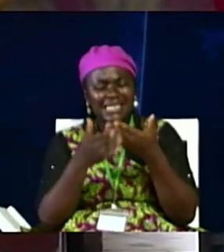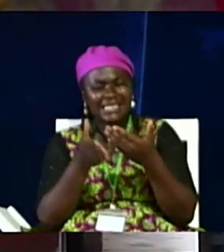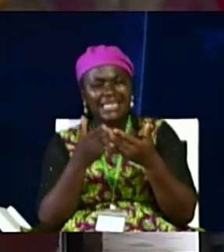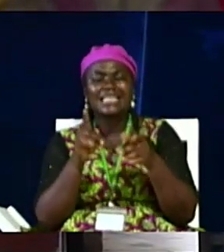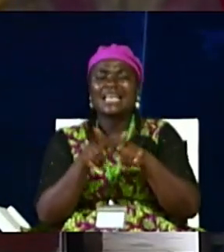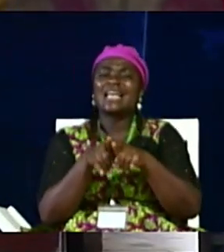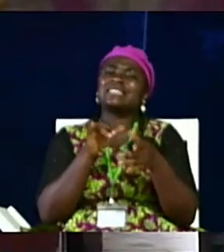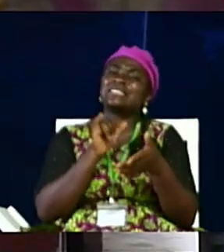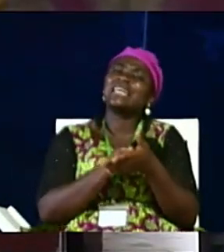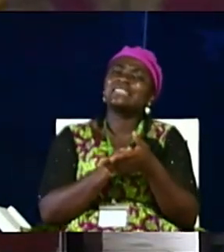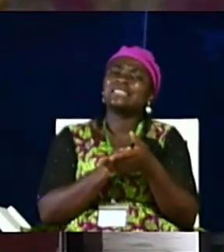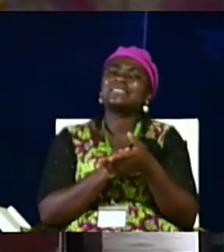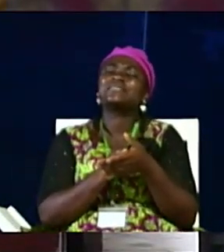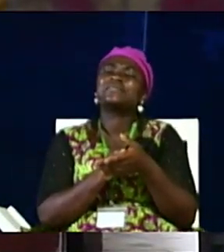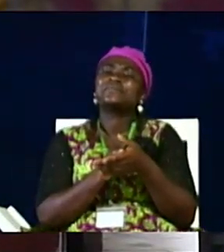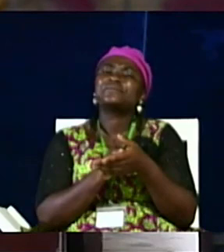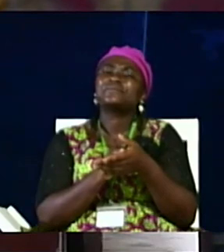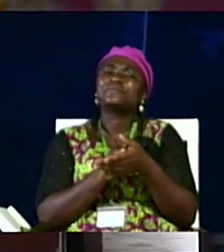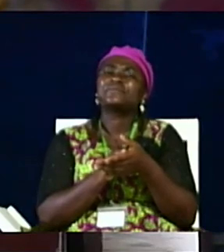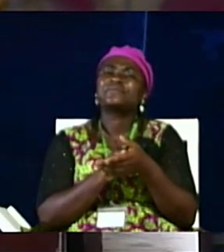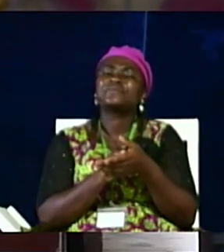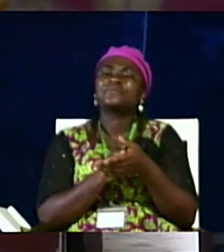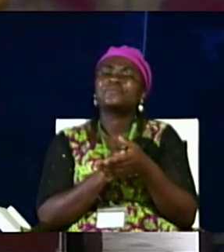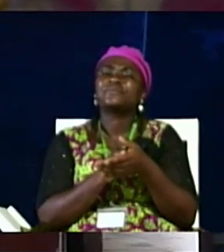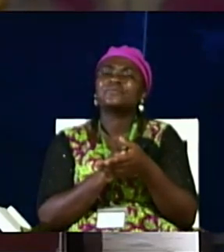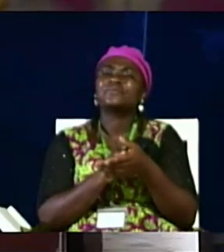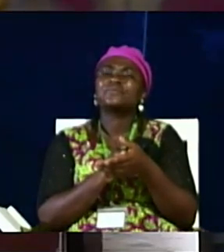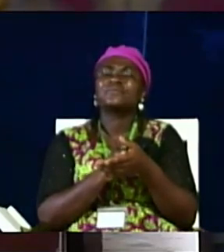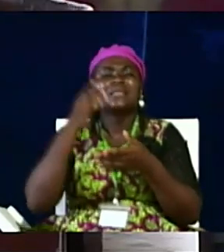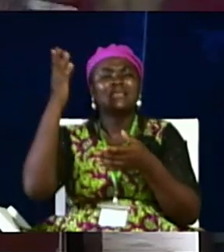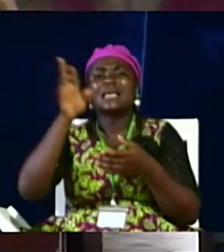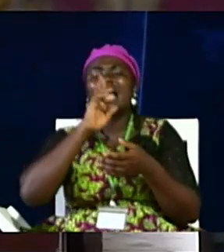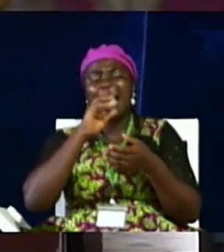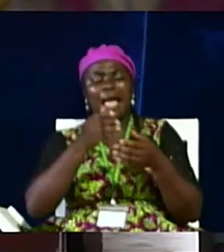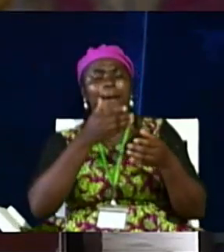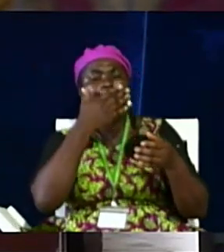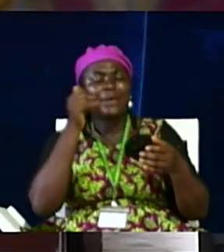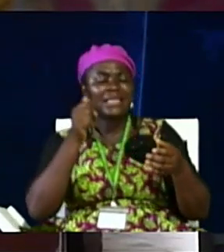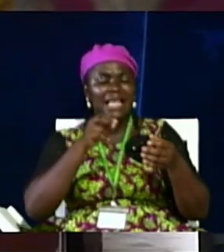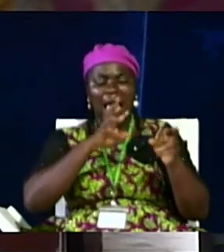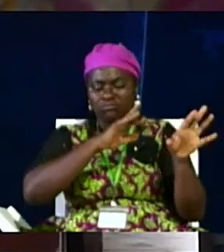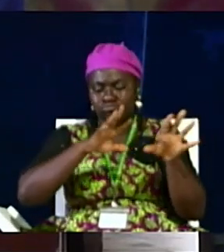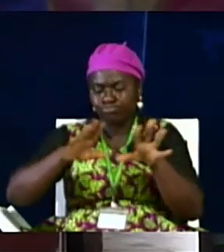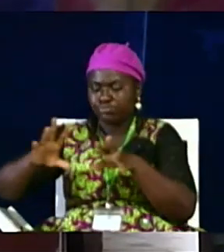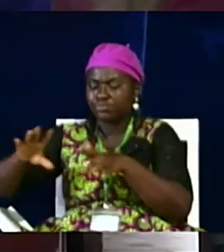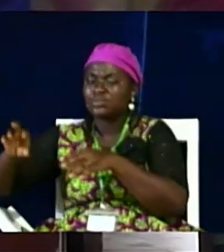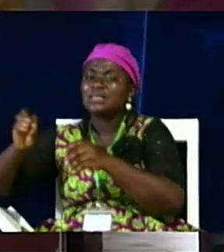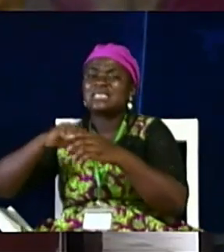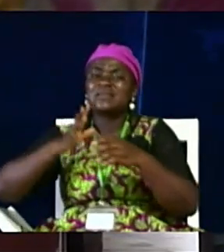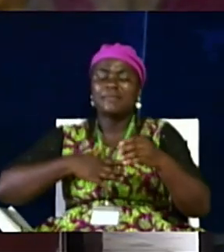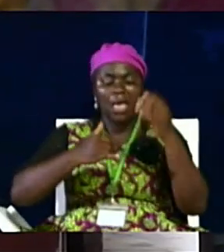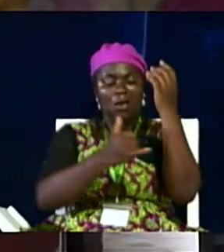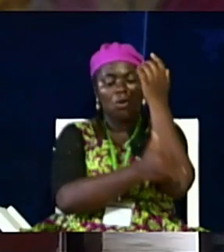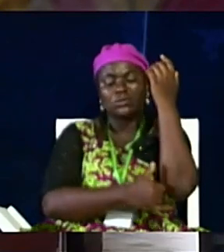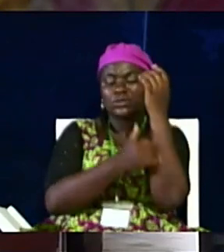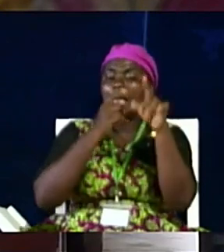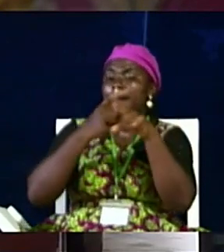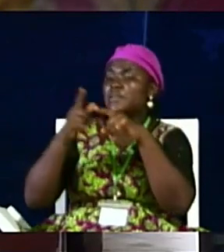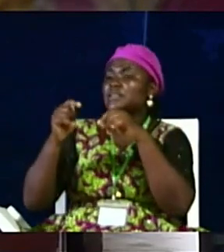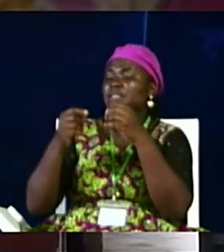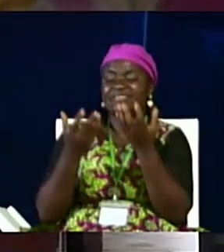just to wash in Jordan or wash in a river, there are better rivers in my country. But the servants came